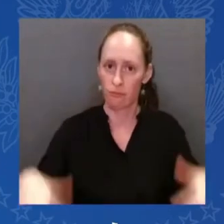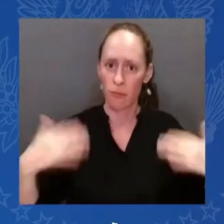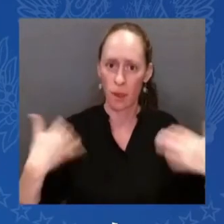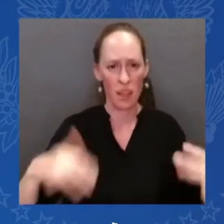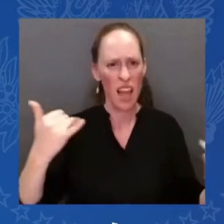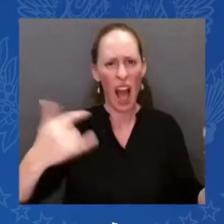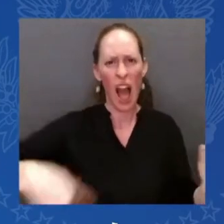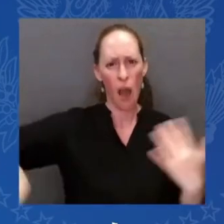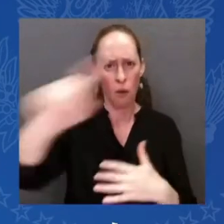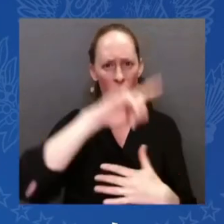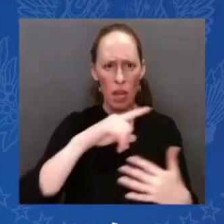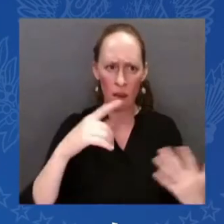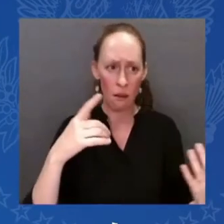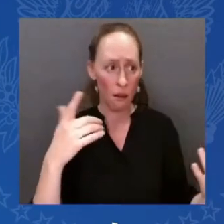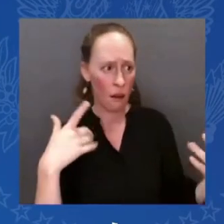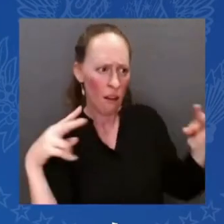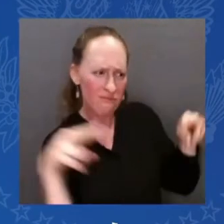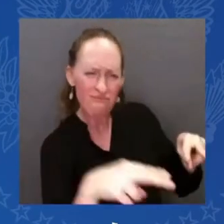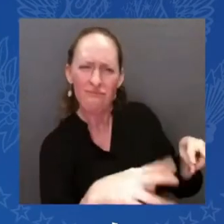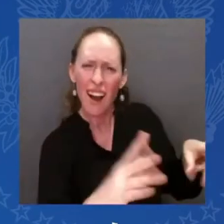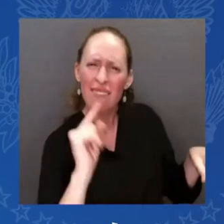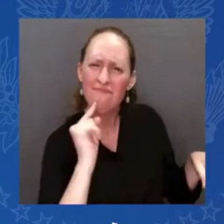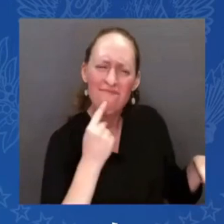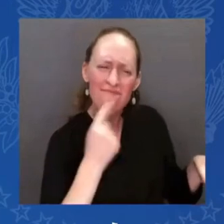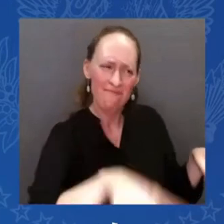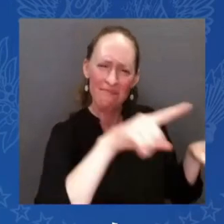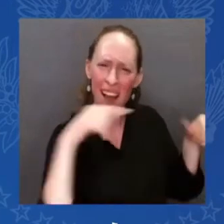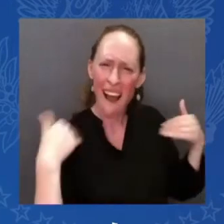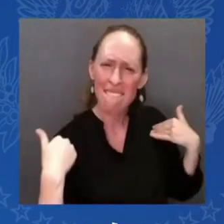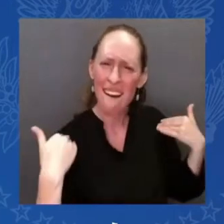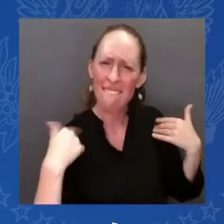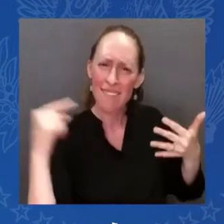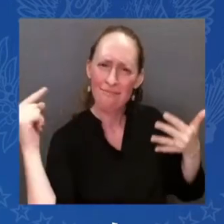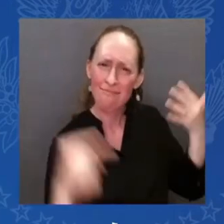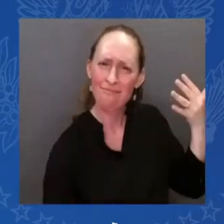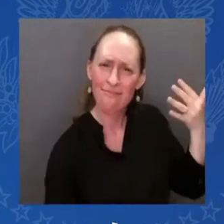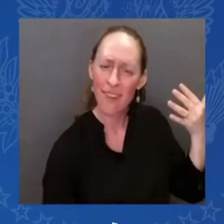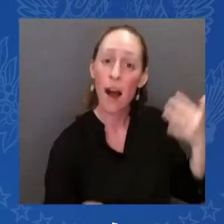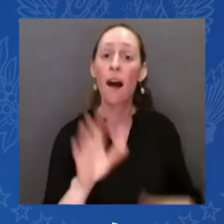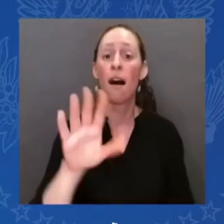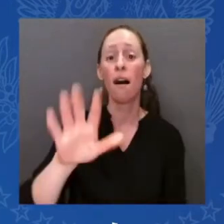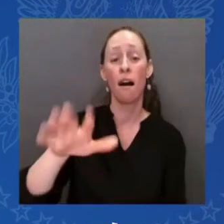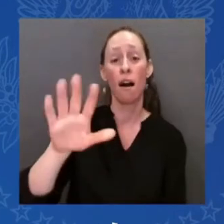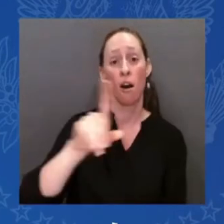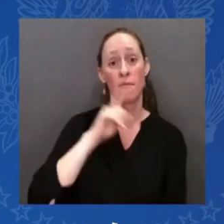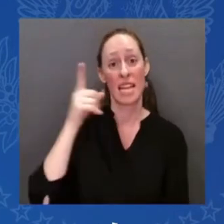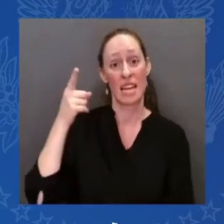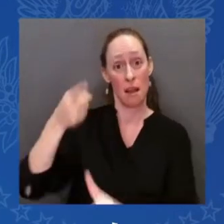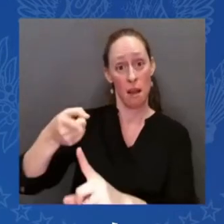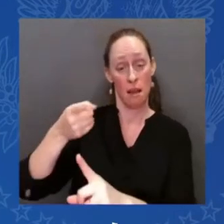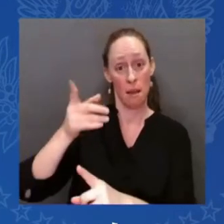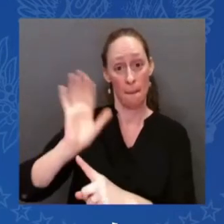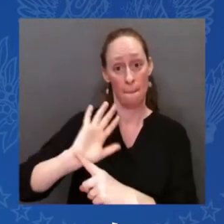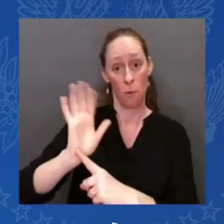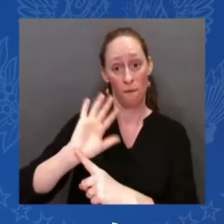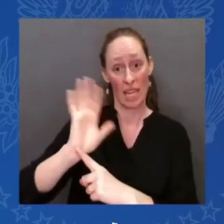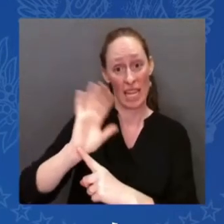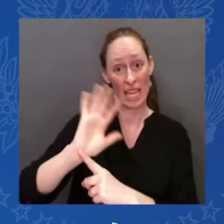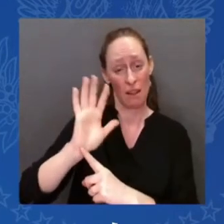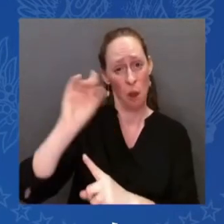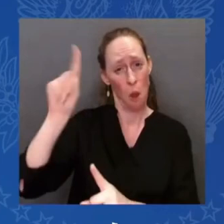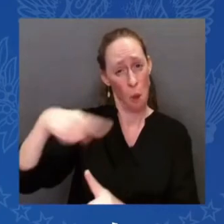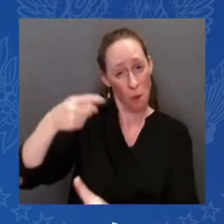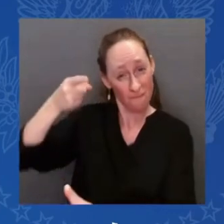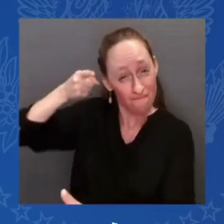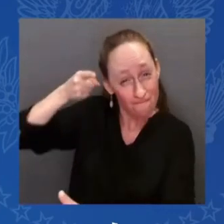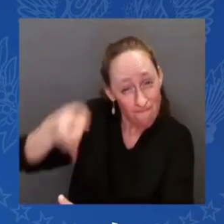But this film isn't just about Richard. It's about everyone who has been overlooked and